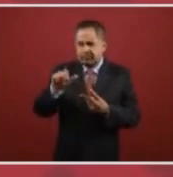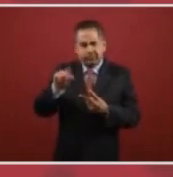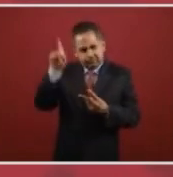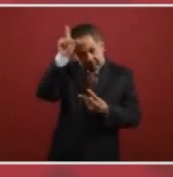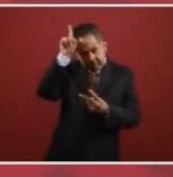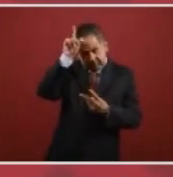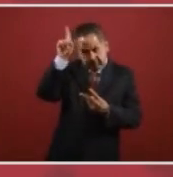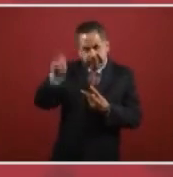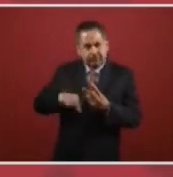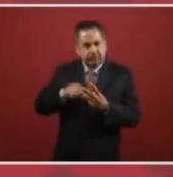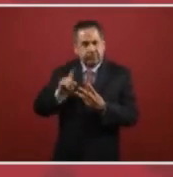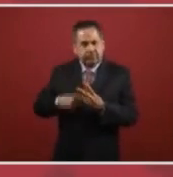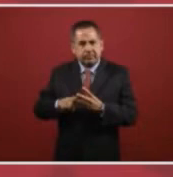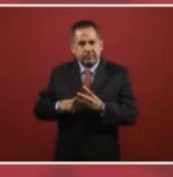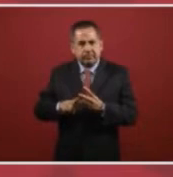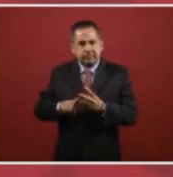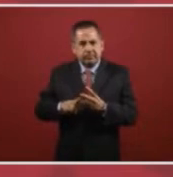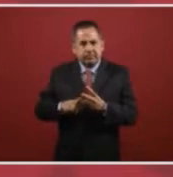Mandela,